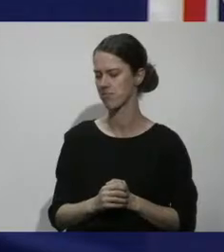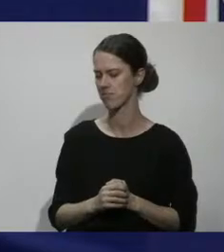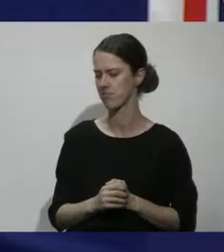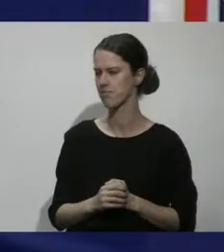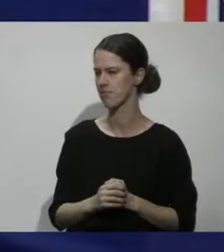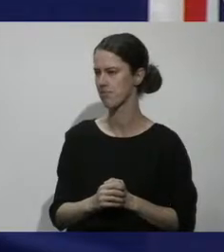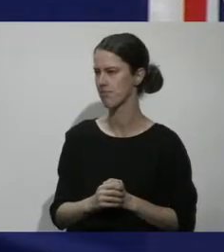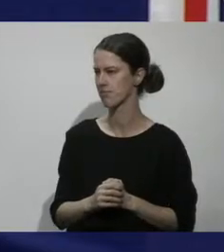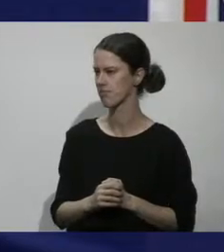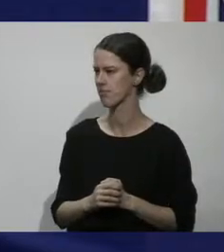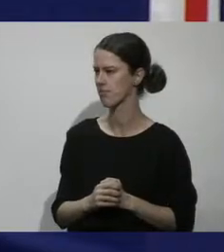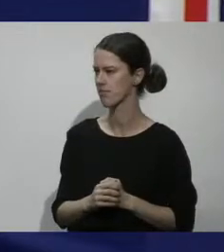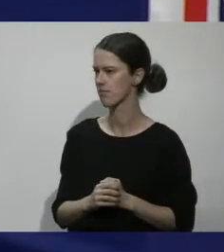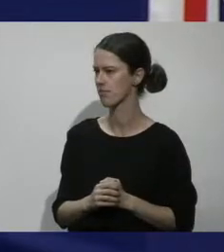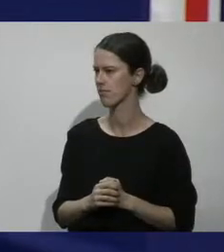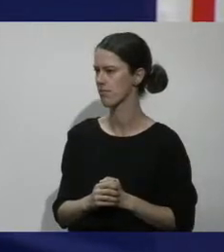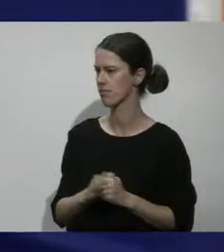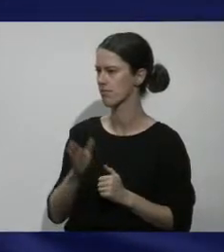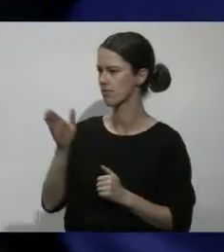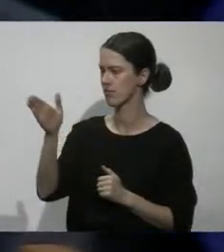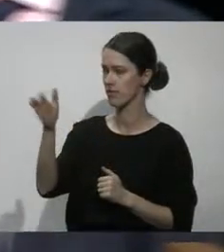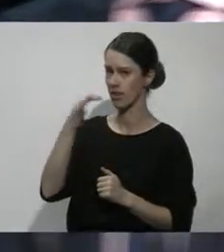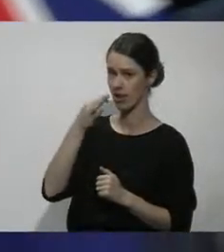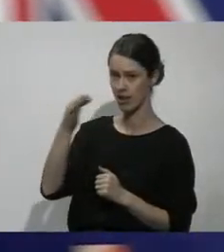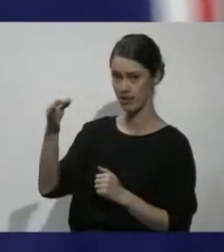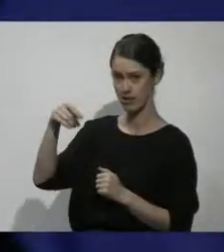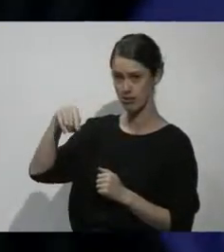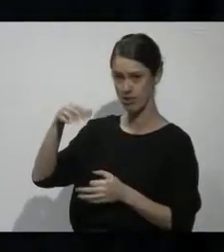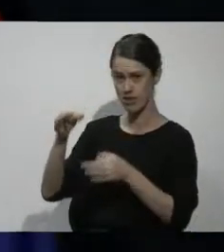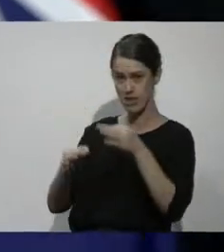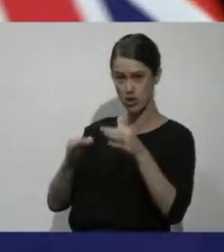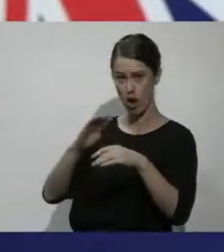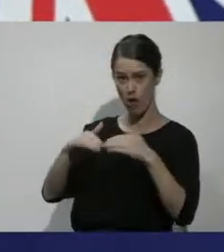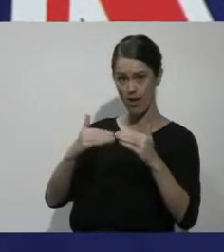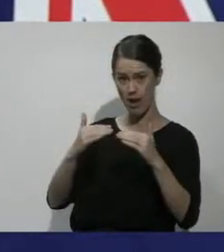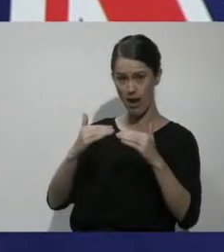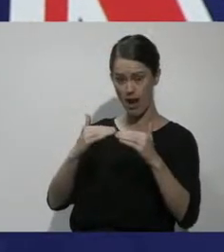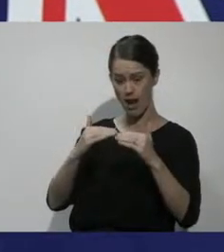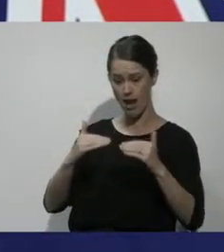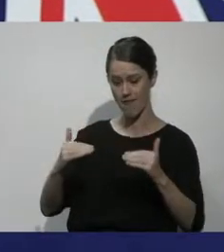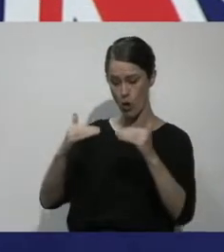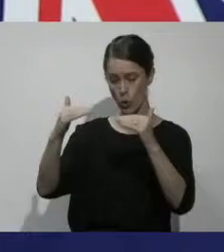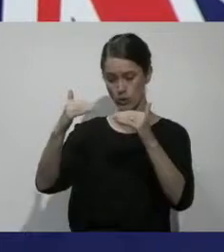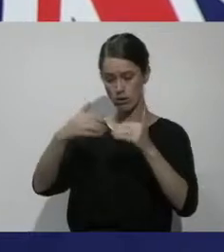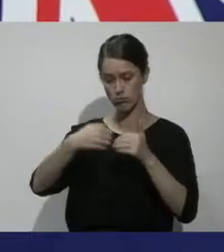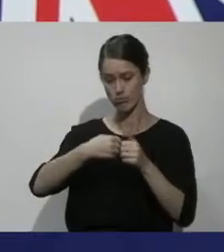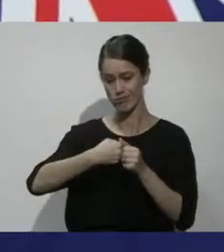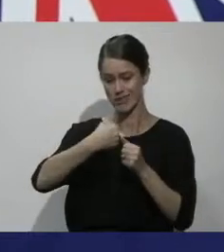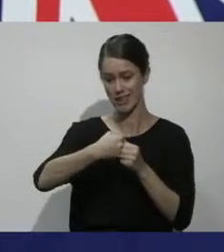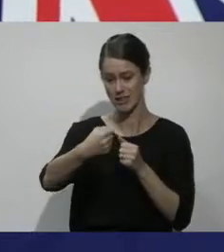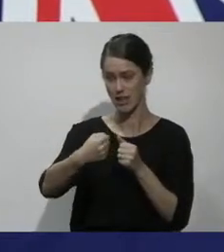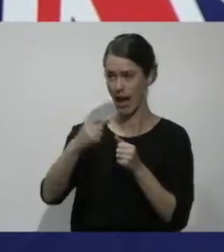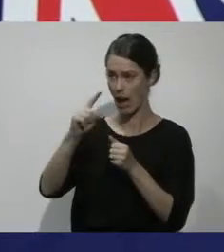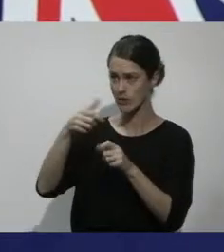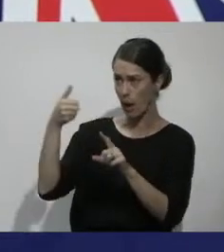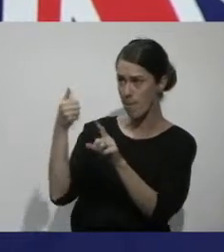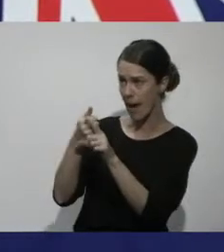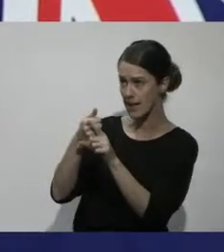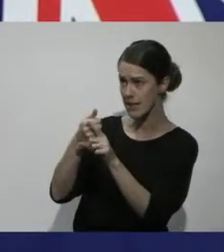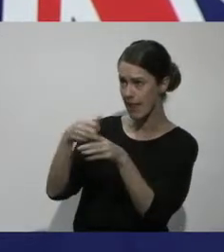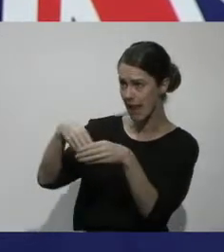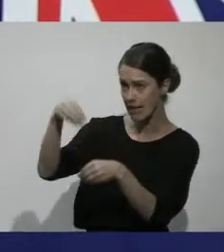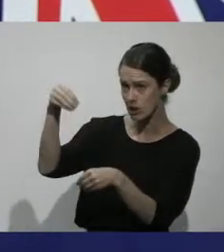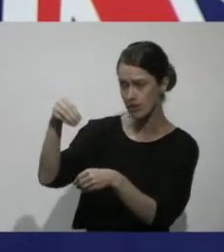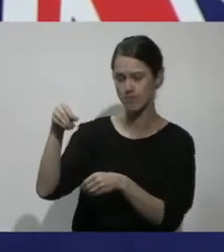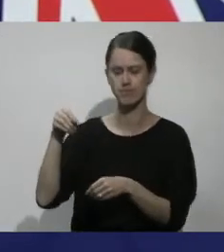confirmed. Prime Minister, what does today's decision mean for the timing of the election? Today, the most important focus